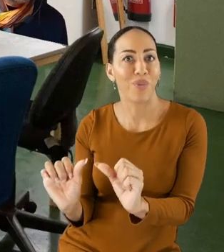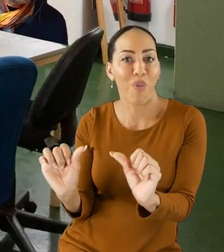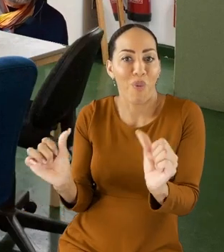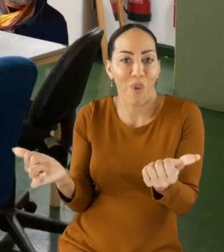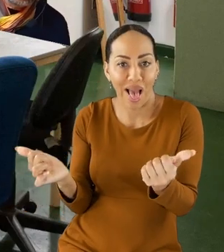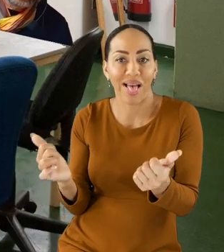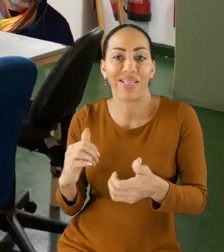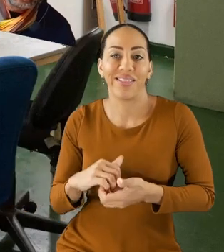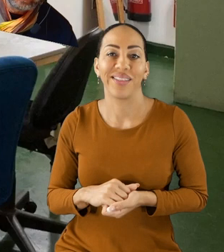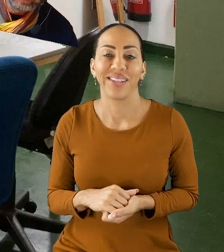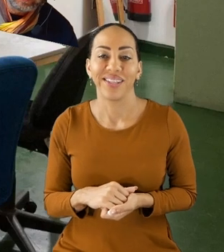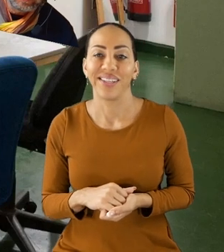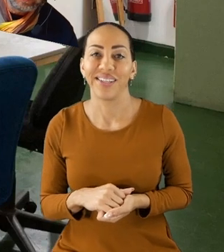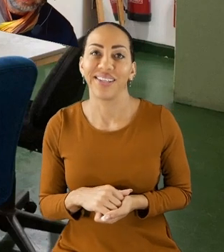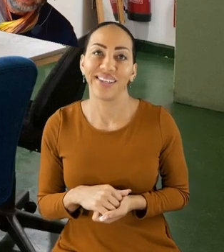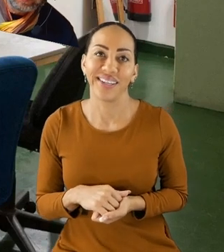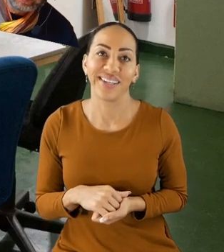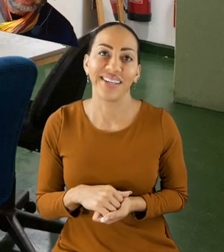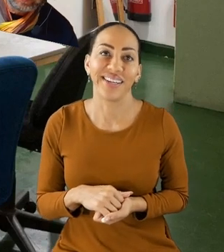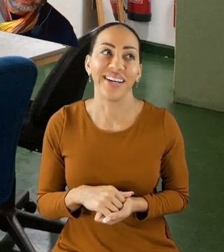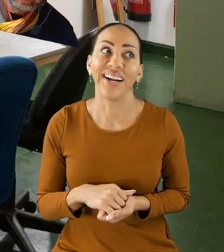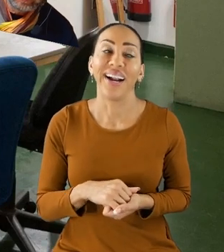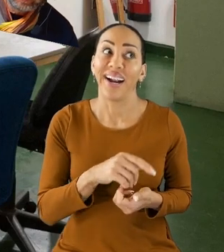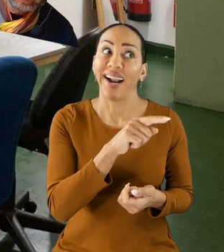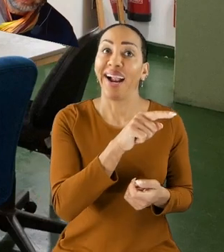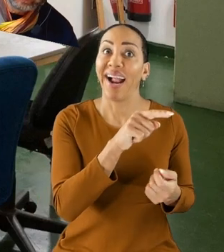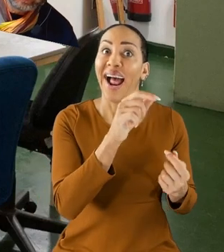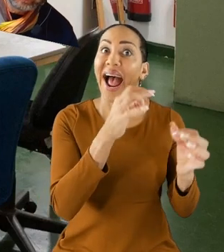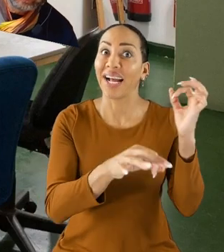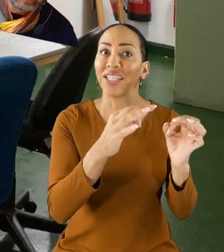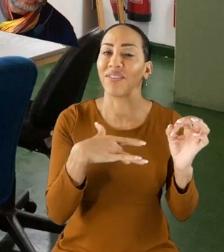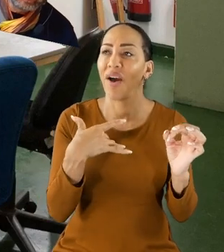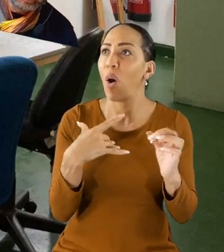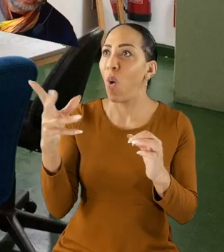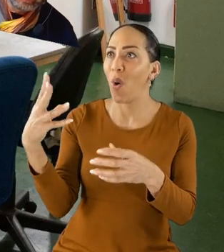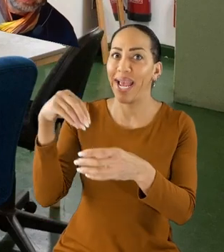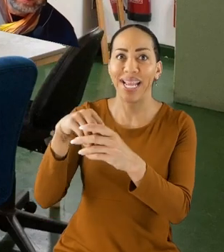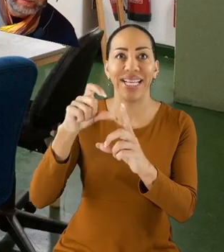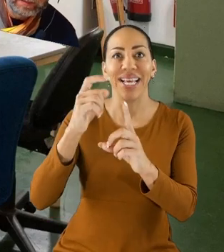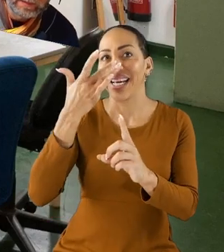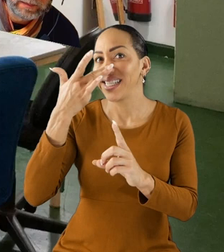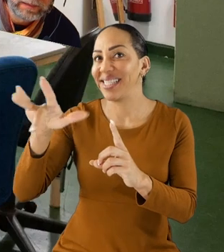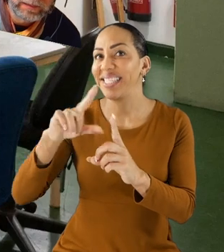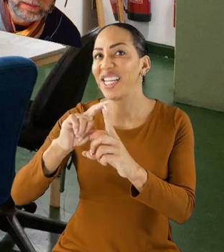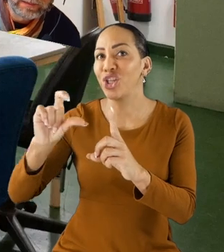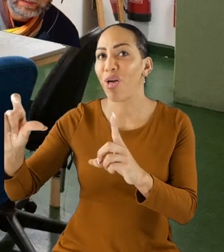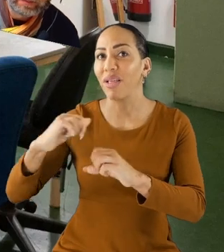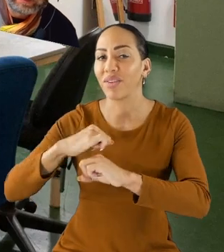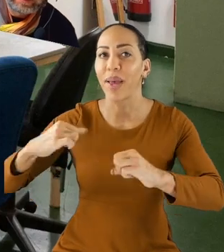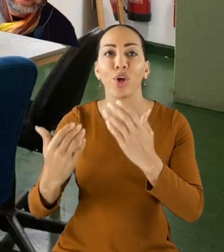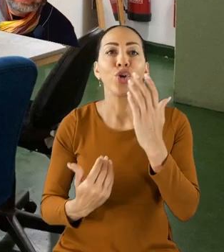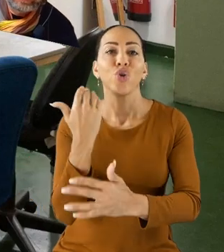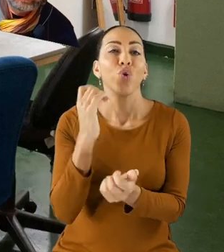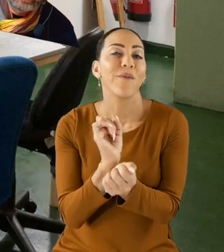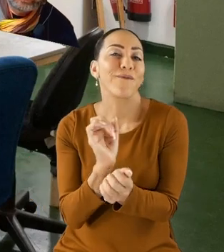read those case studies, actually said they really found some new freedom in it and some new ideas, new